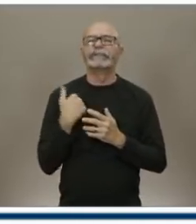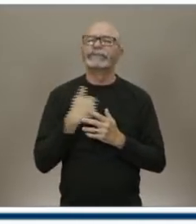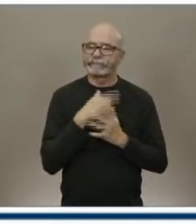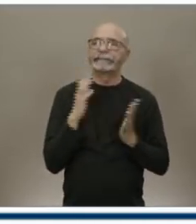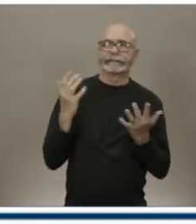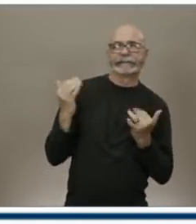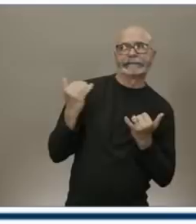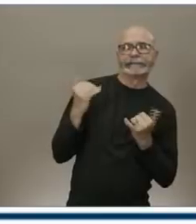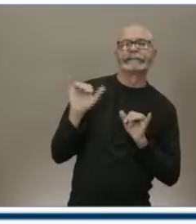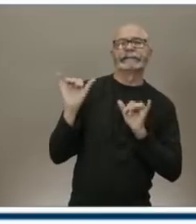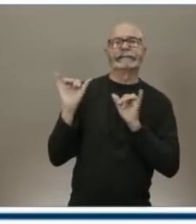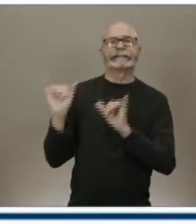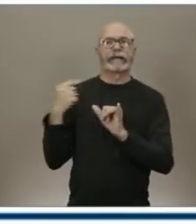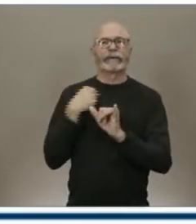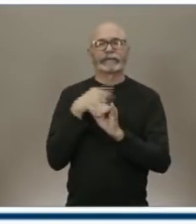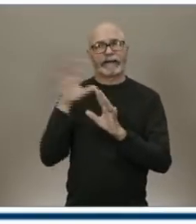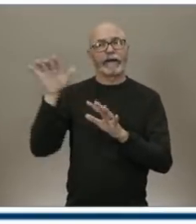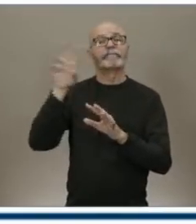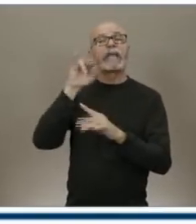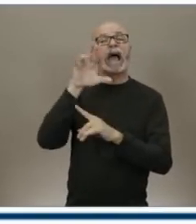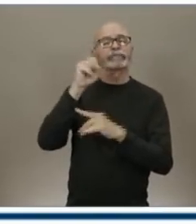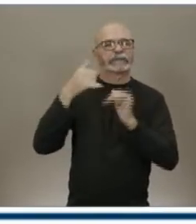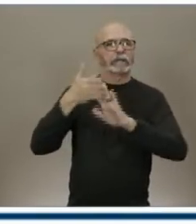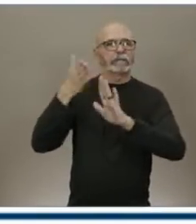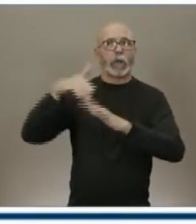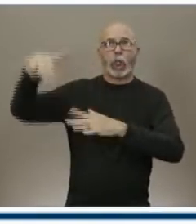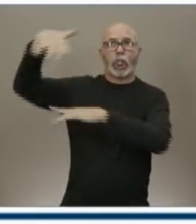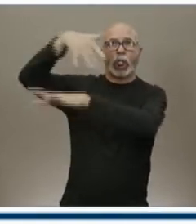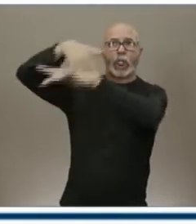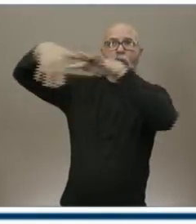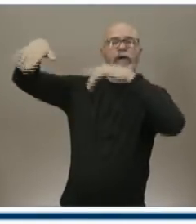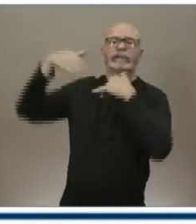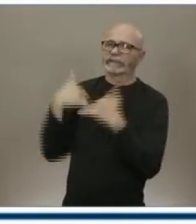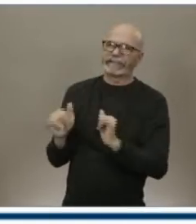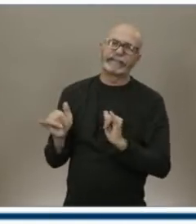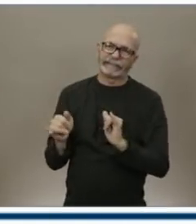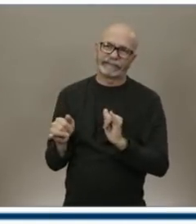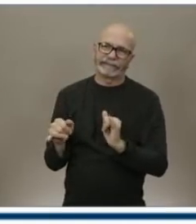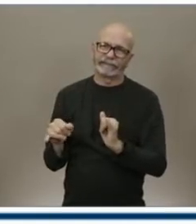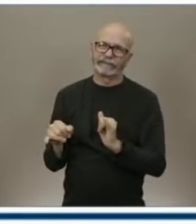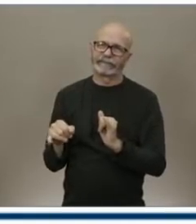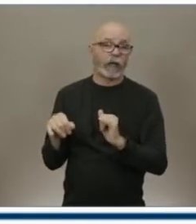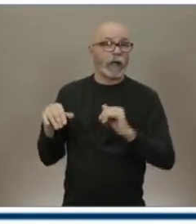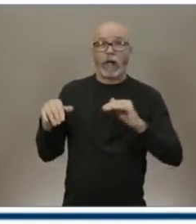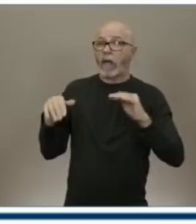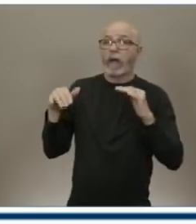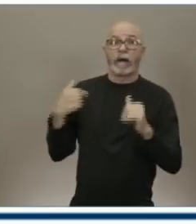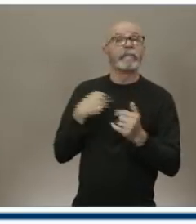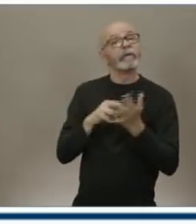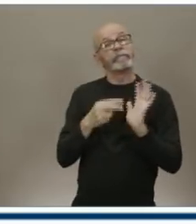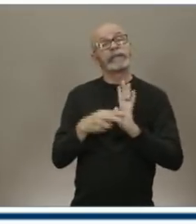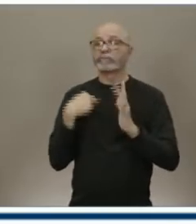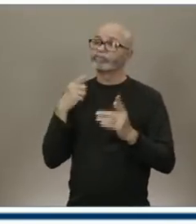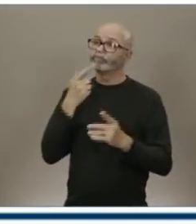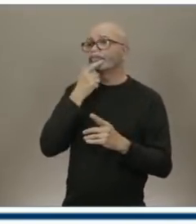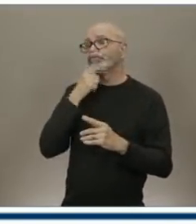circulating in this workplace. It wouldn't change our actions. It would just strengthen the need of why we took